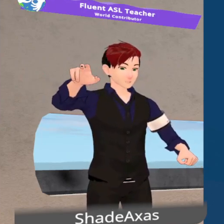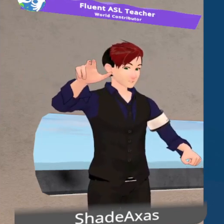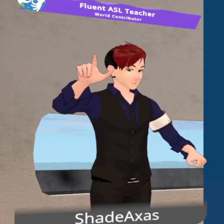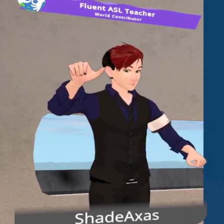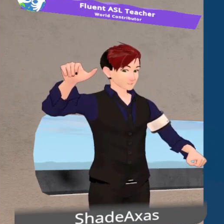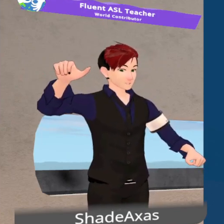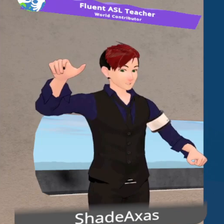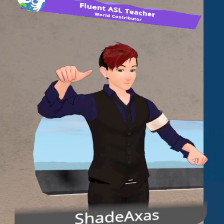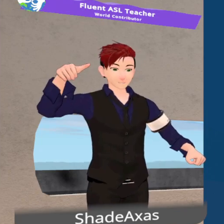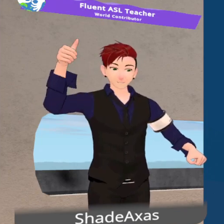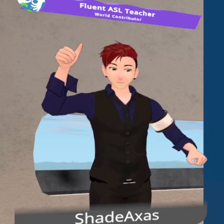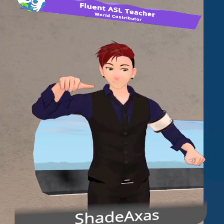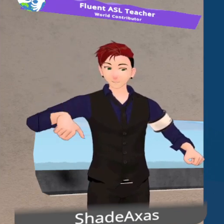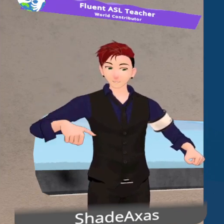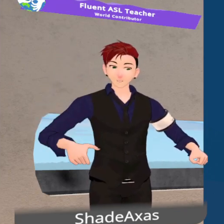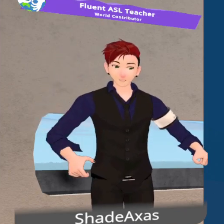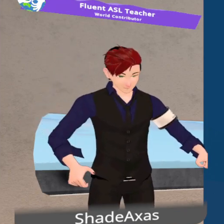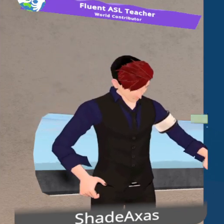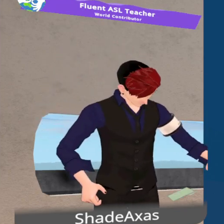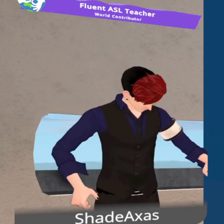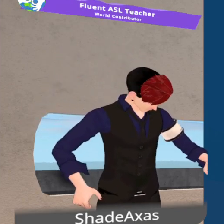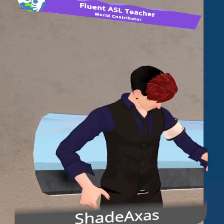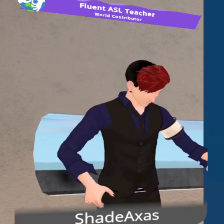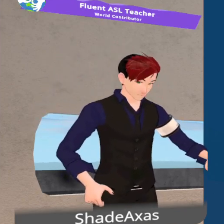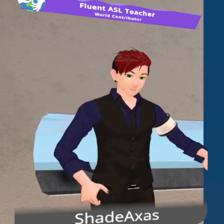going to go up to the big giant logo at the back. We're going to take a big giant picture so I can post it, and then I can restart